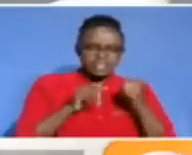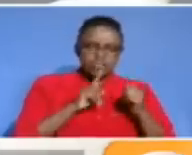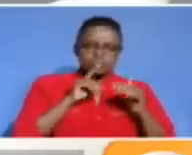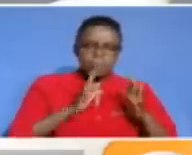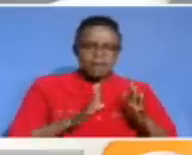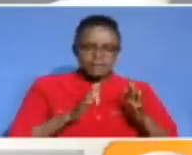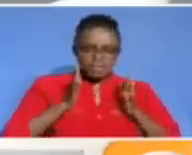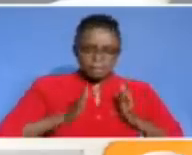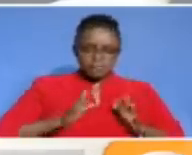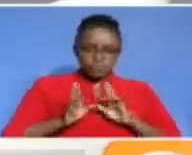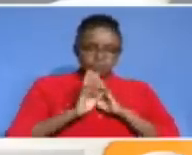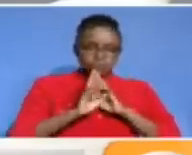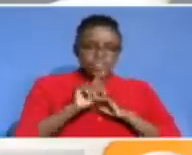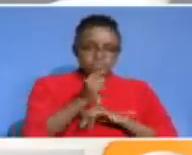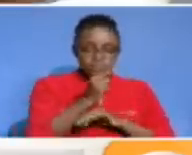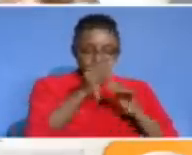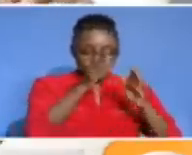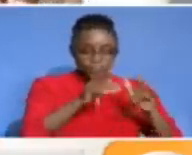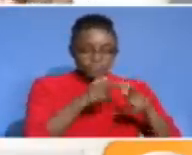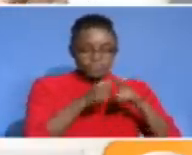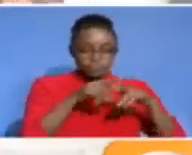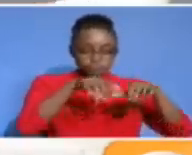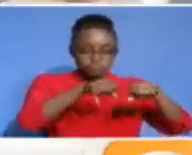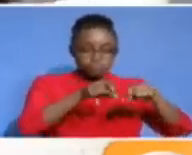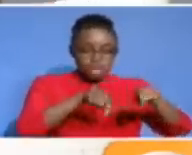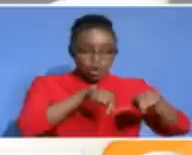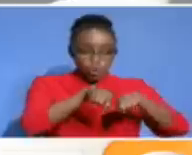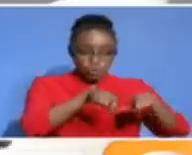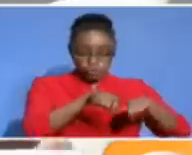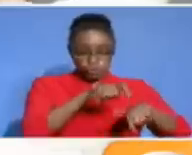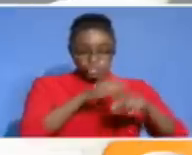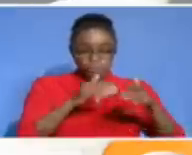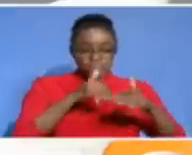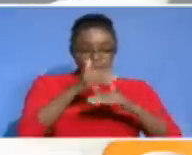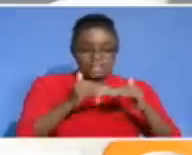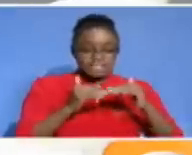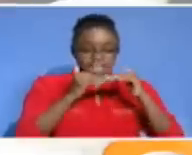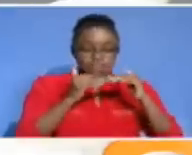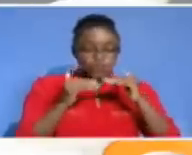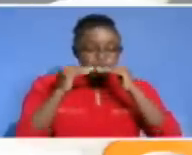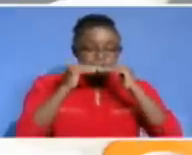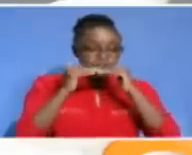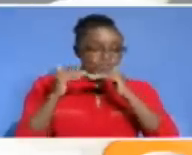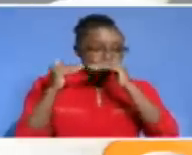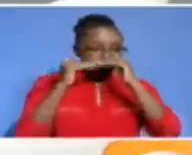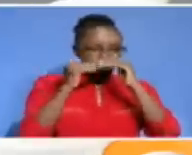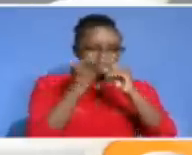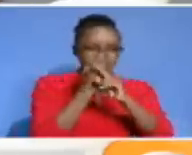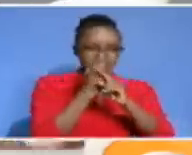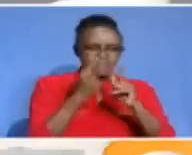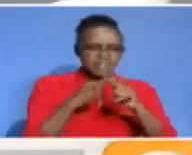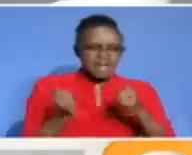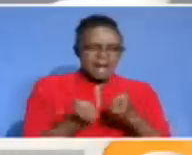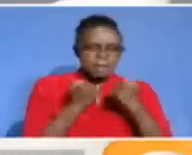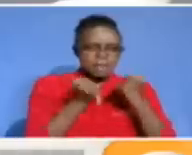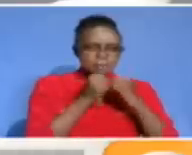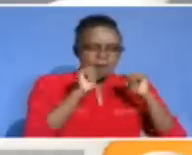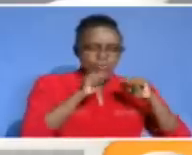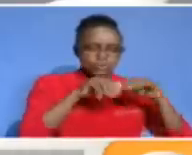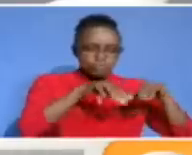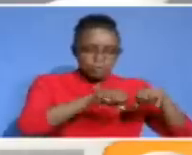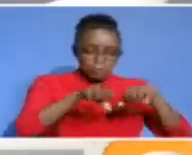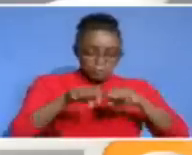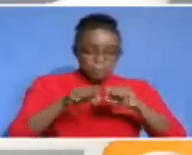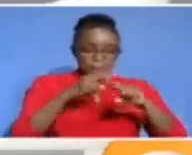that responds would be the first one to take charge. When the next level and the next level and the next level come, they may take over. Mm.